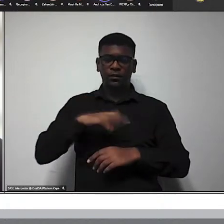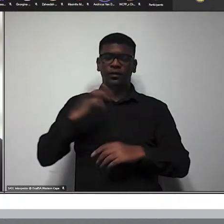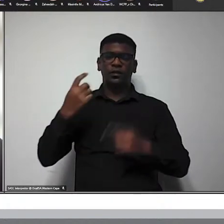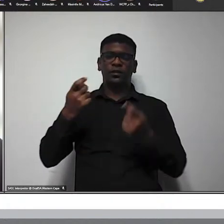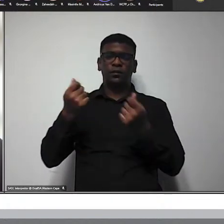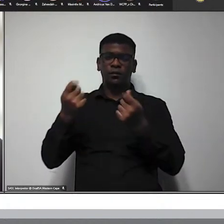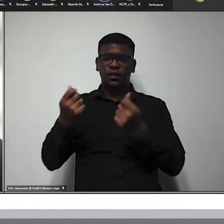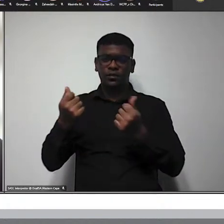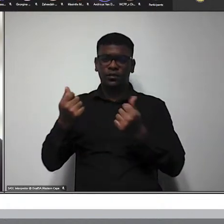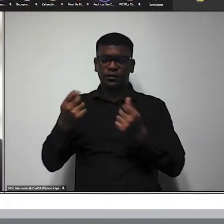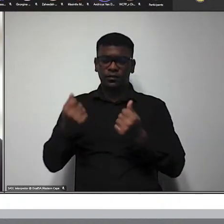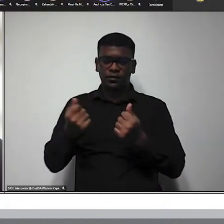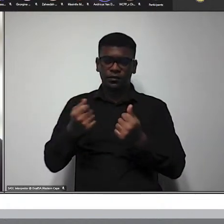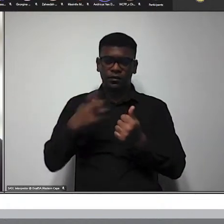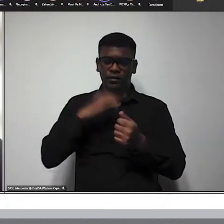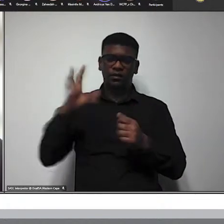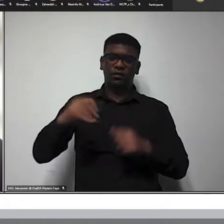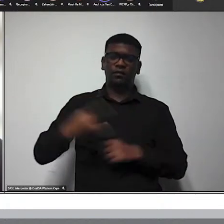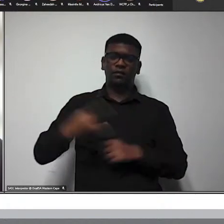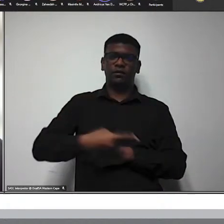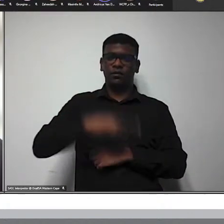elasticity may be quite high